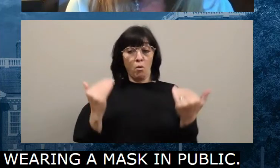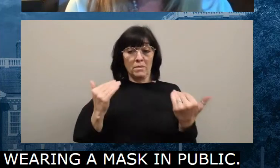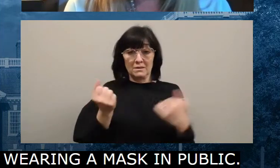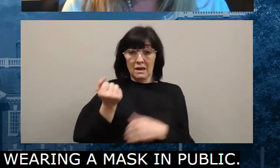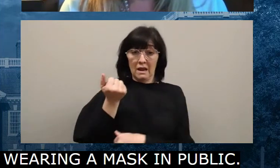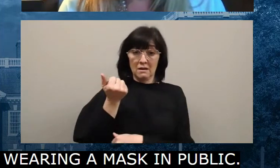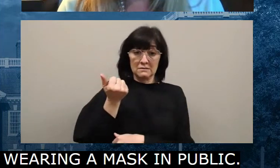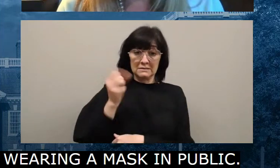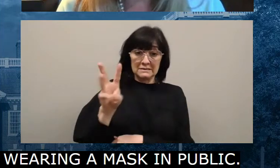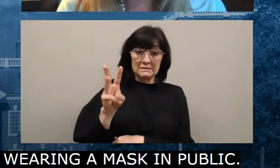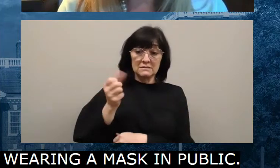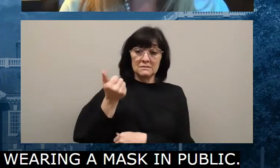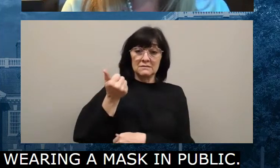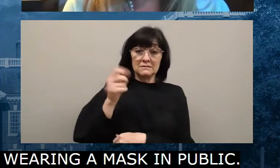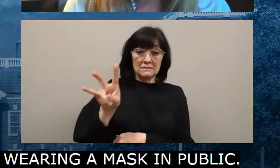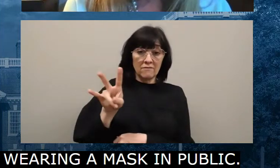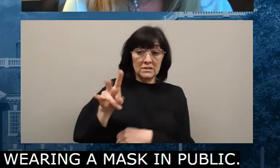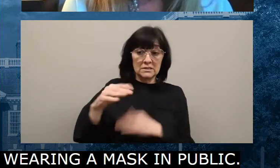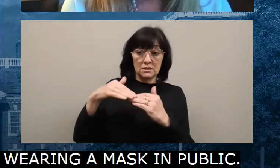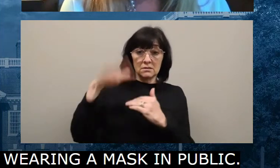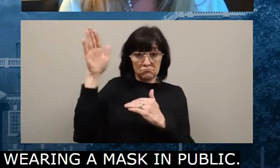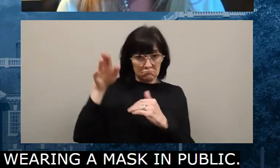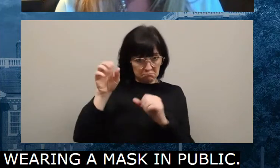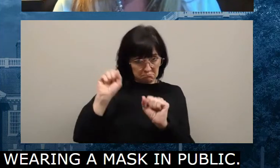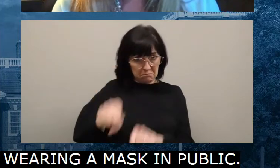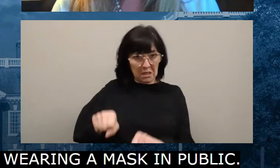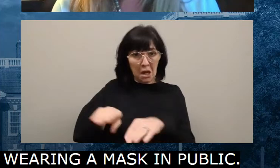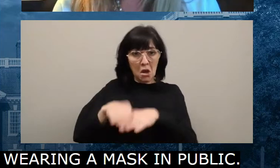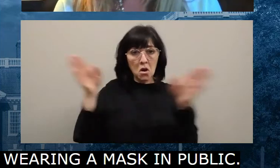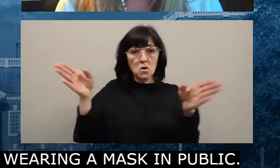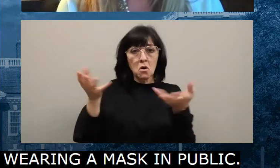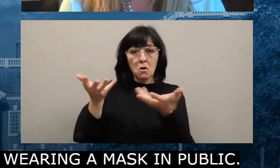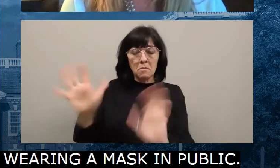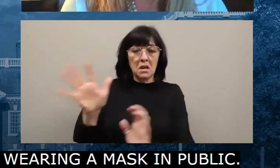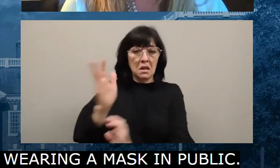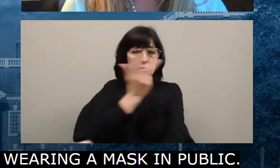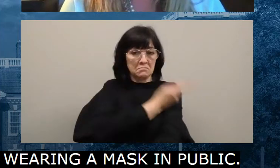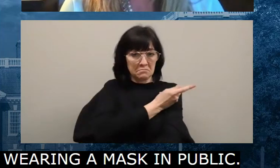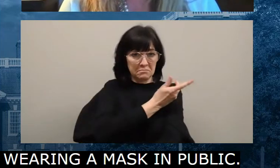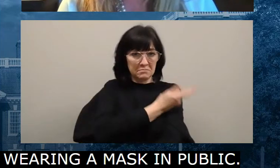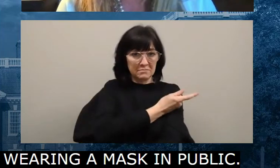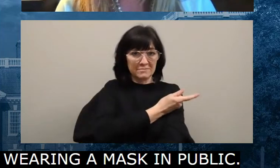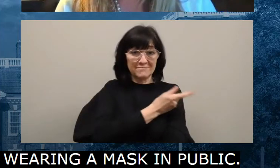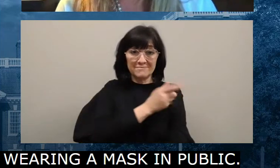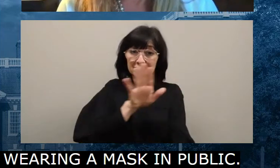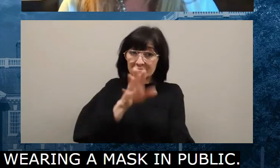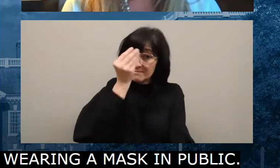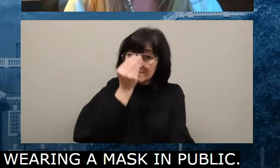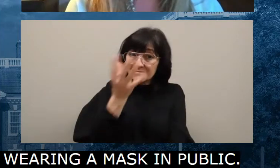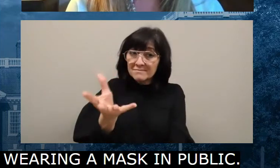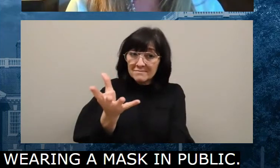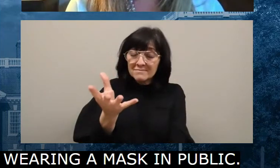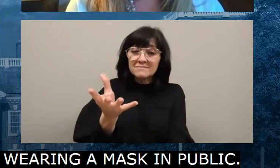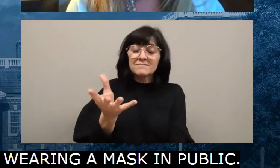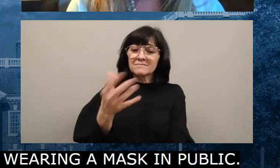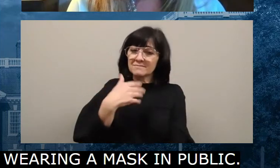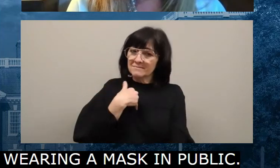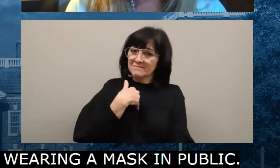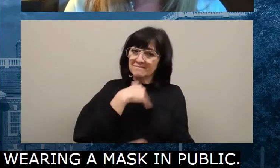now medical providers. We really want to remind people,